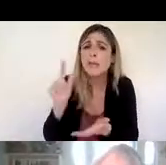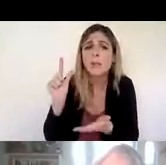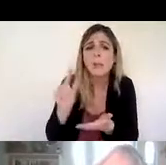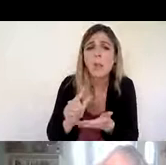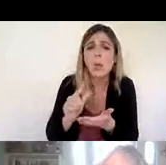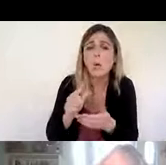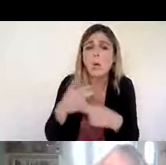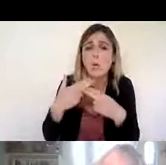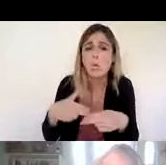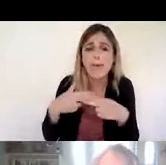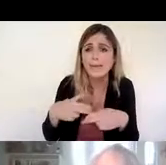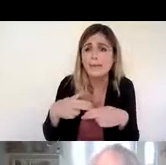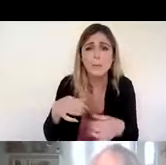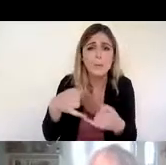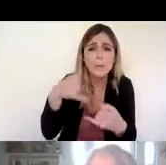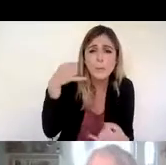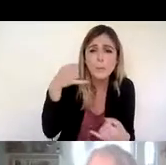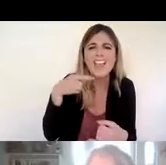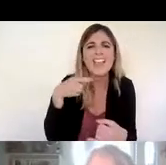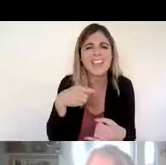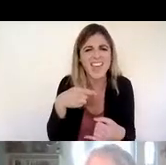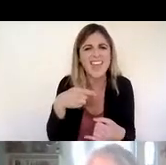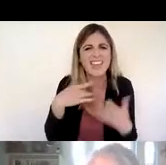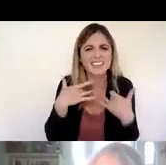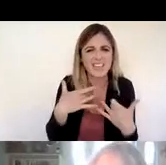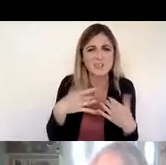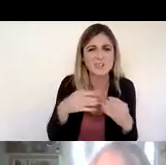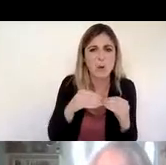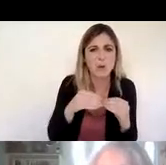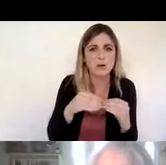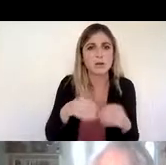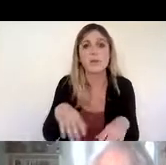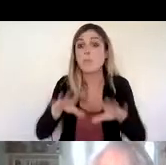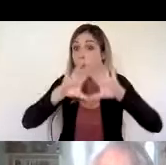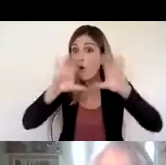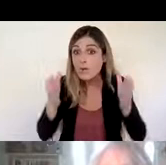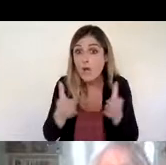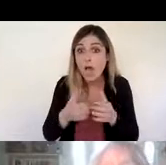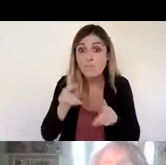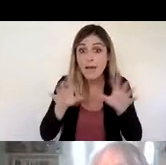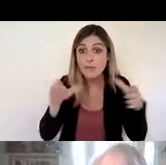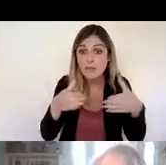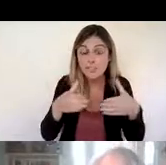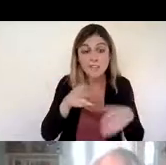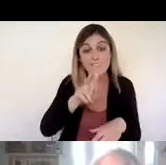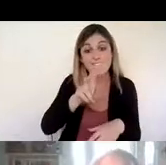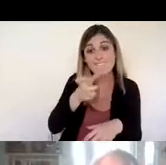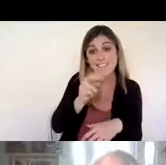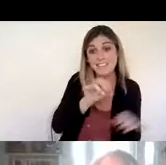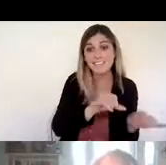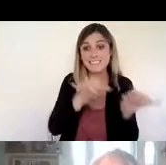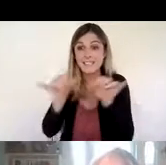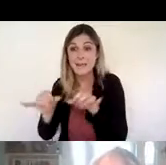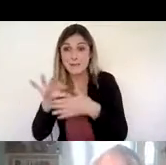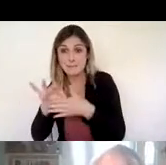looked at the population as a whole, vegans did as well as meat eaters. We also have some data from the